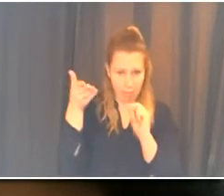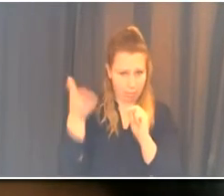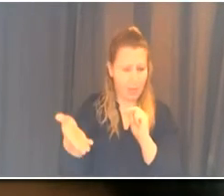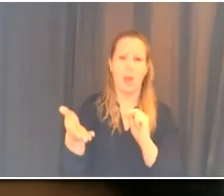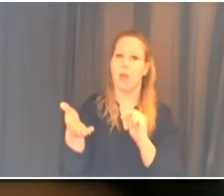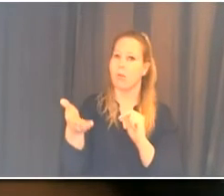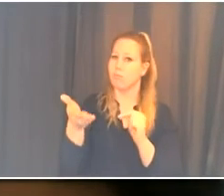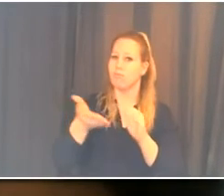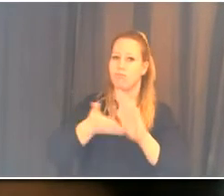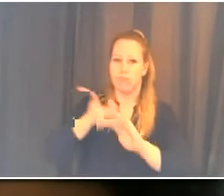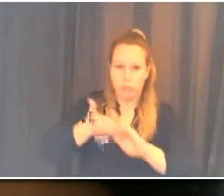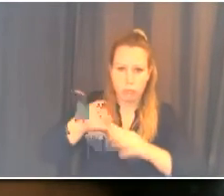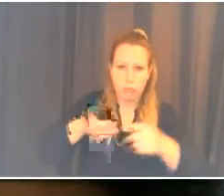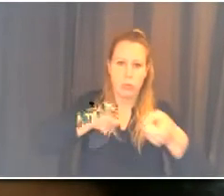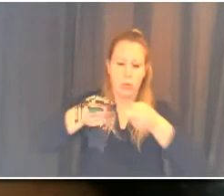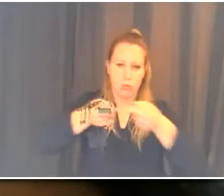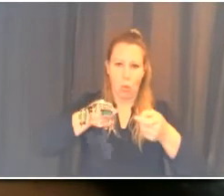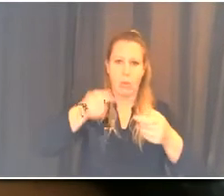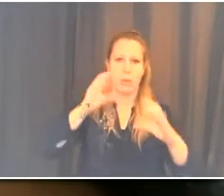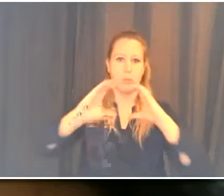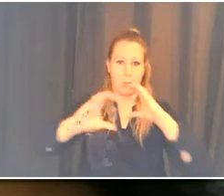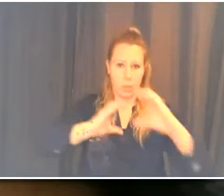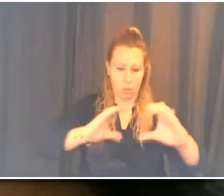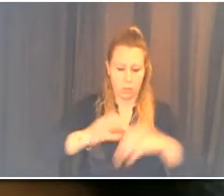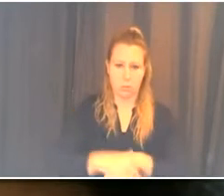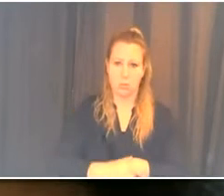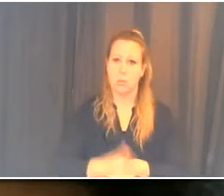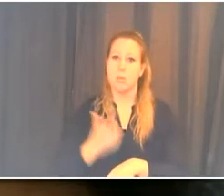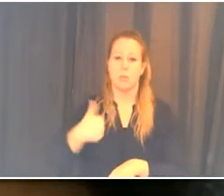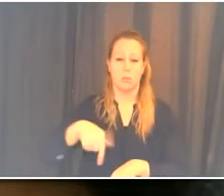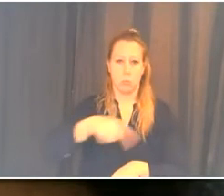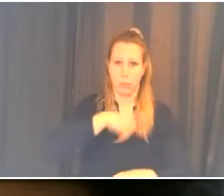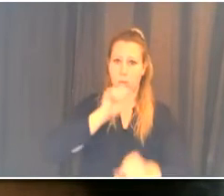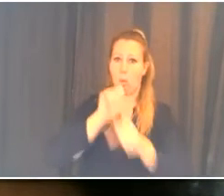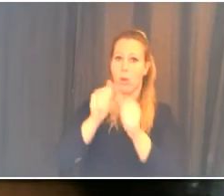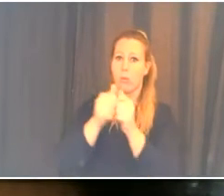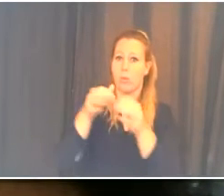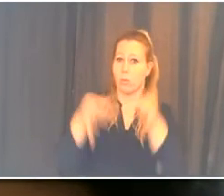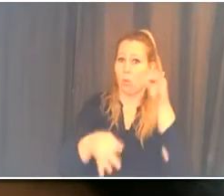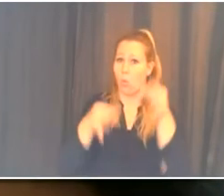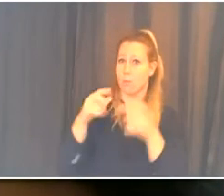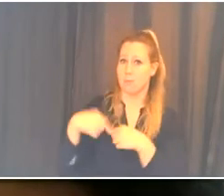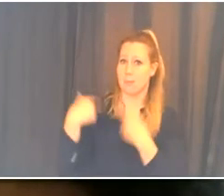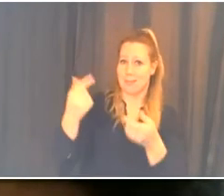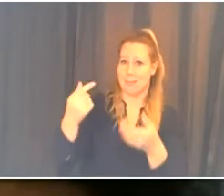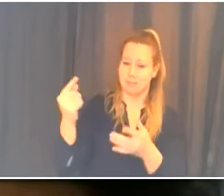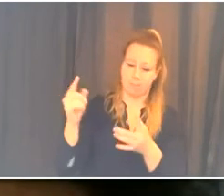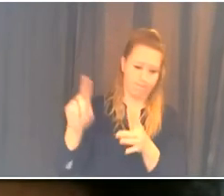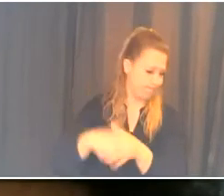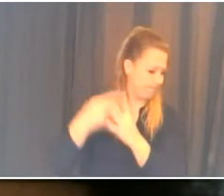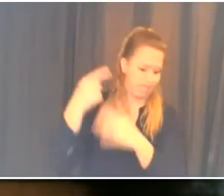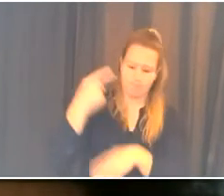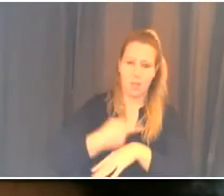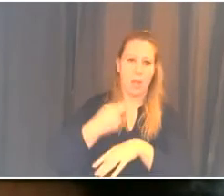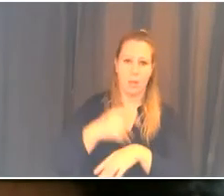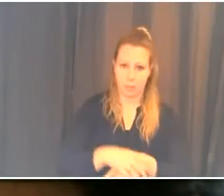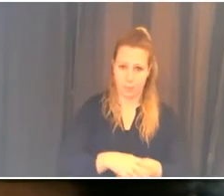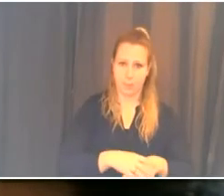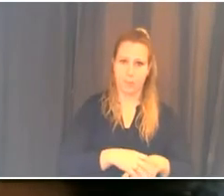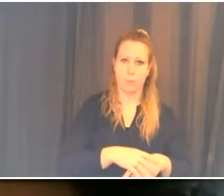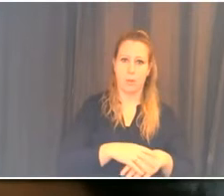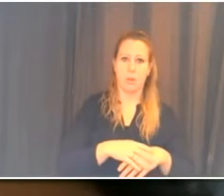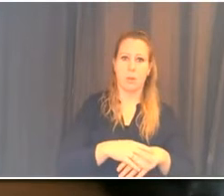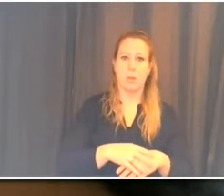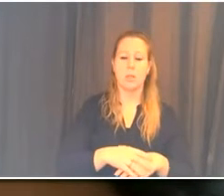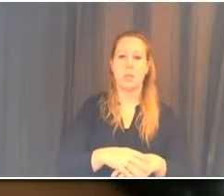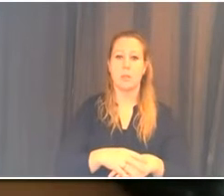limitations on the survivors usual coping tactics and safety measures thereby increasing risk of harm within the homes that they